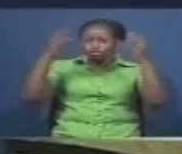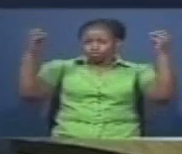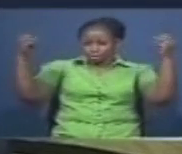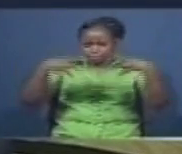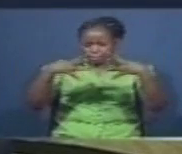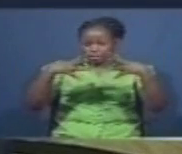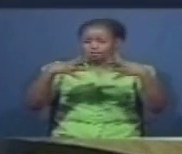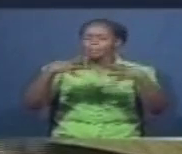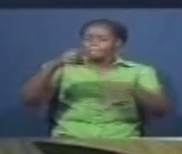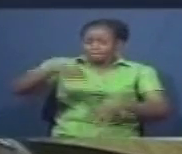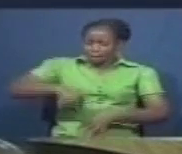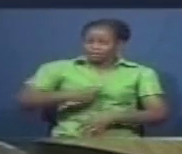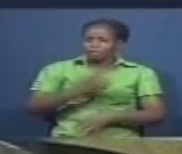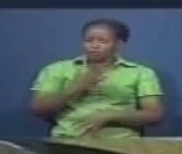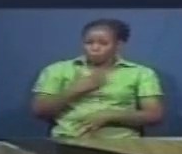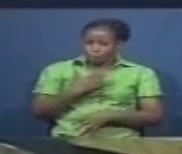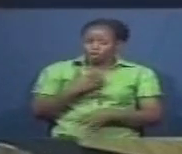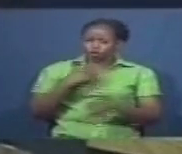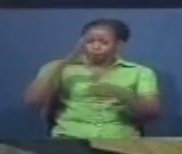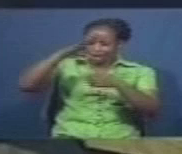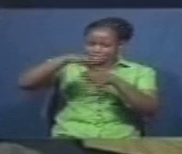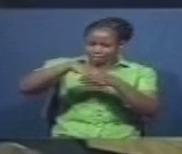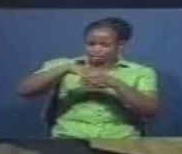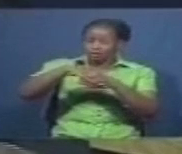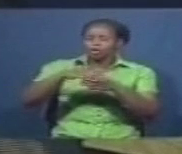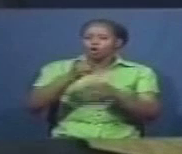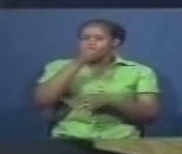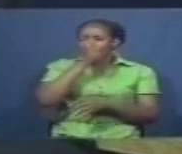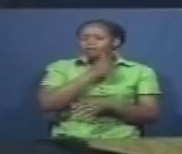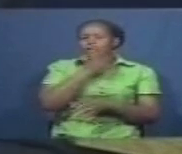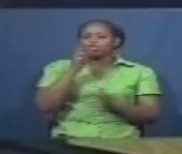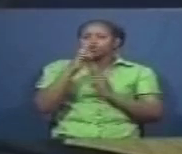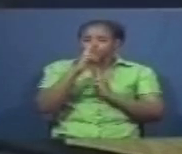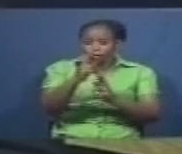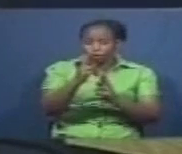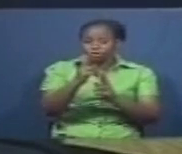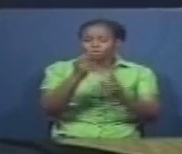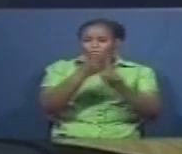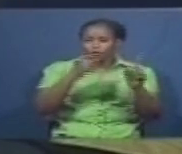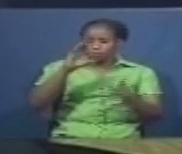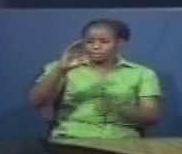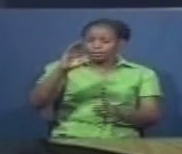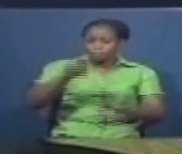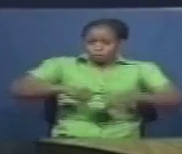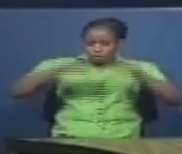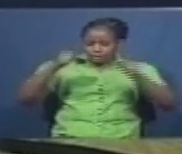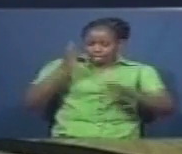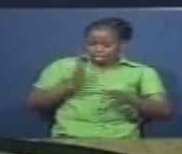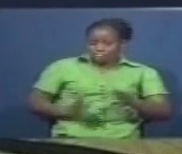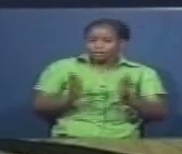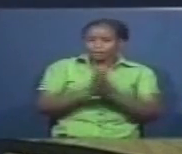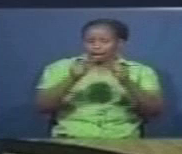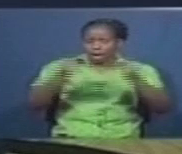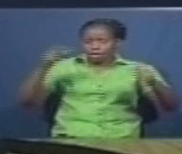step of attaching the aforementioned confidential report from the CEO of the Ethics and Anti-Corruption